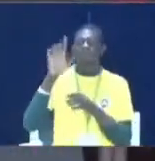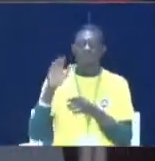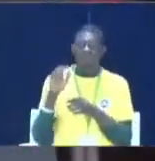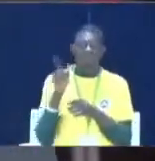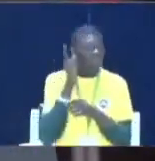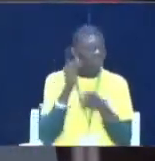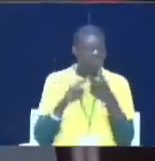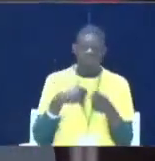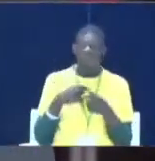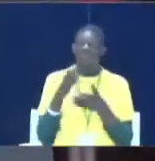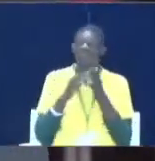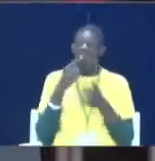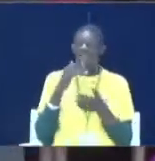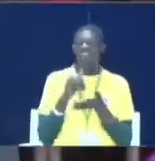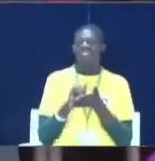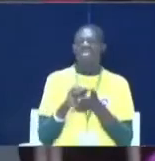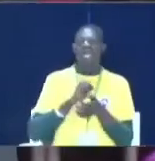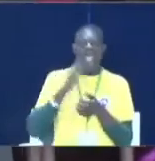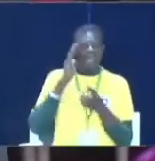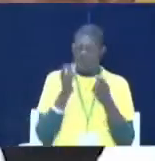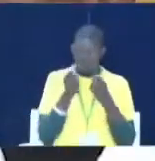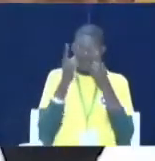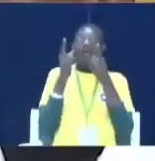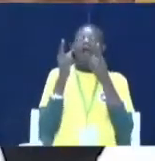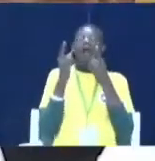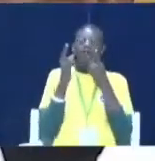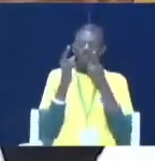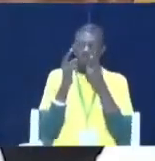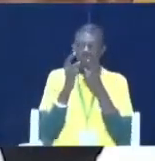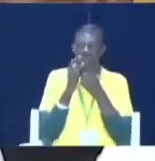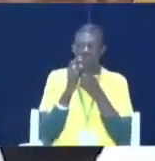to me. Somebody say, I will wake up.